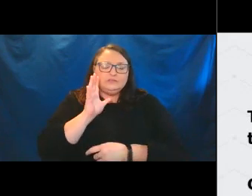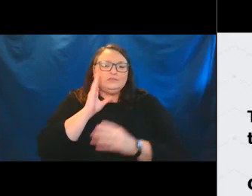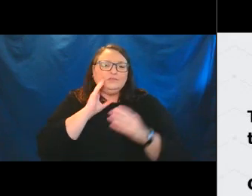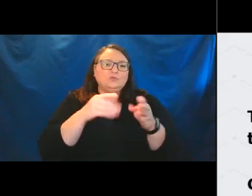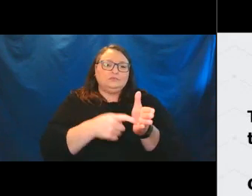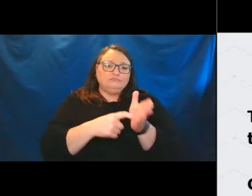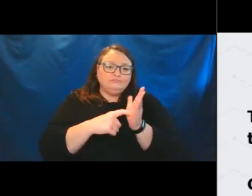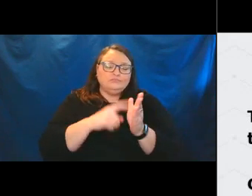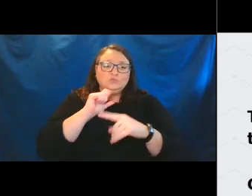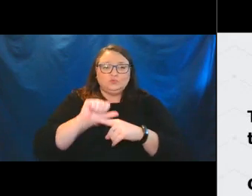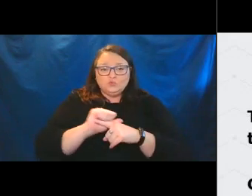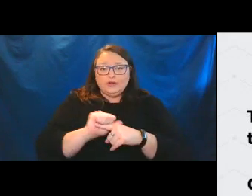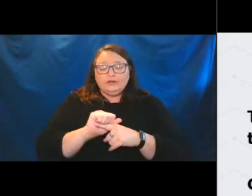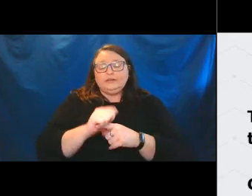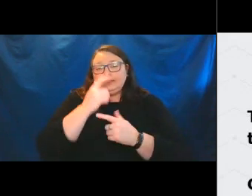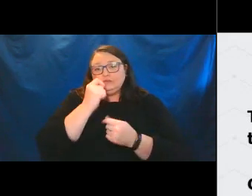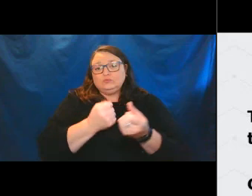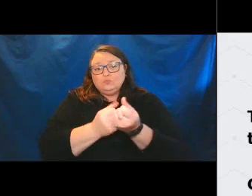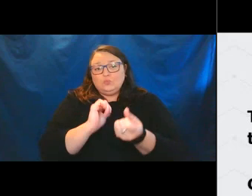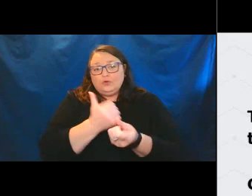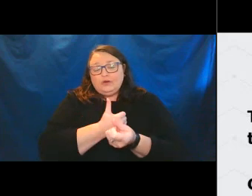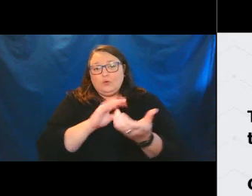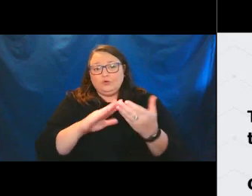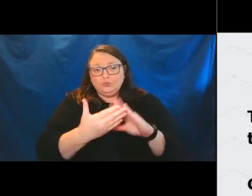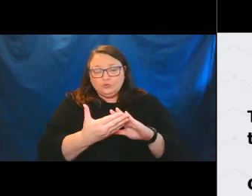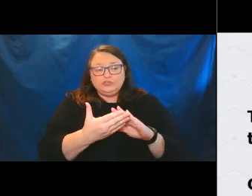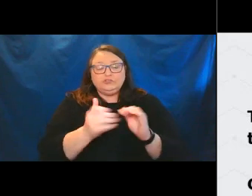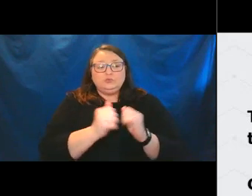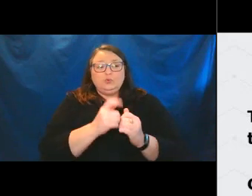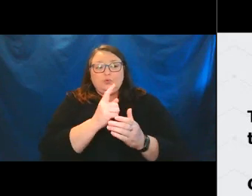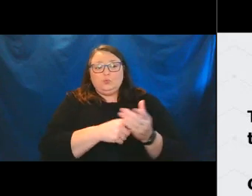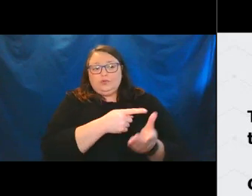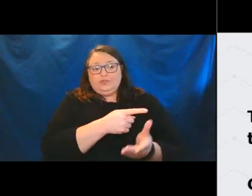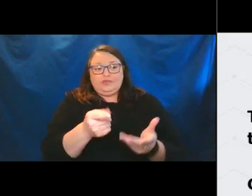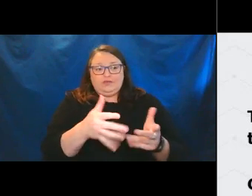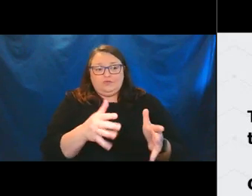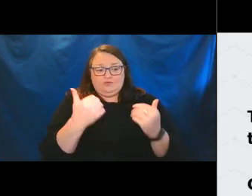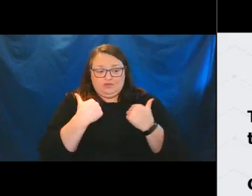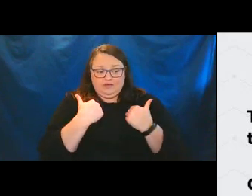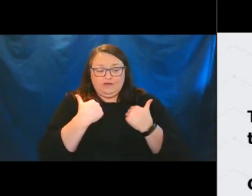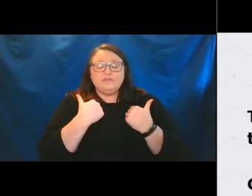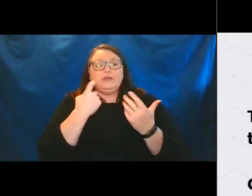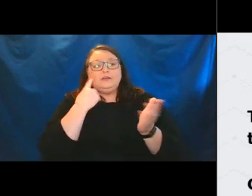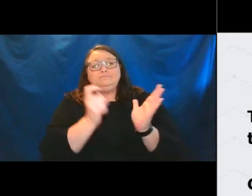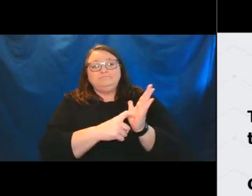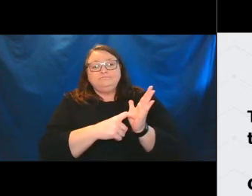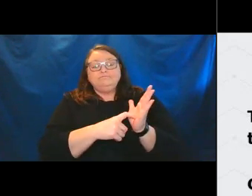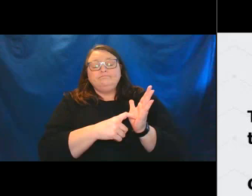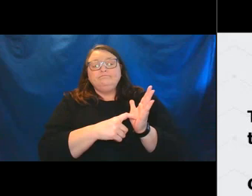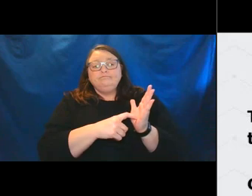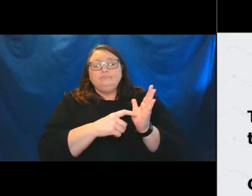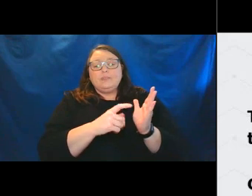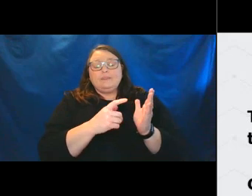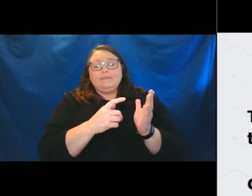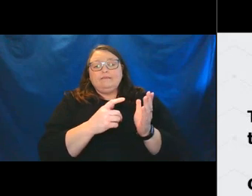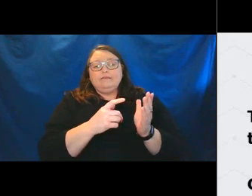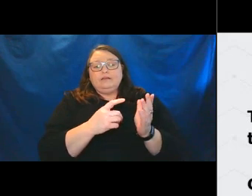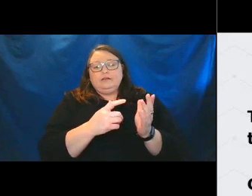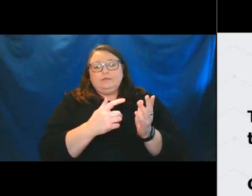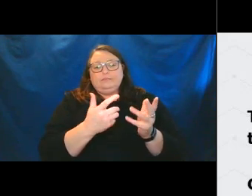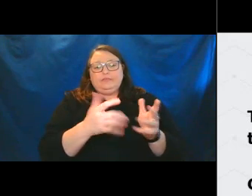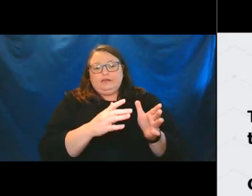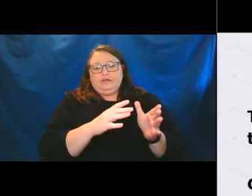interest in supporting our communities to meet them where they're at and respect the lifeways and knowledges that are so important in developing the climate adaptation